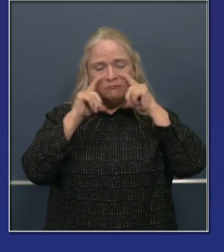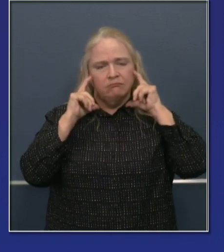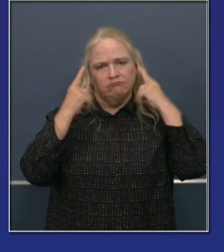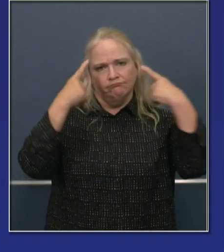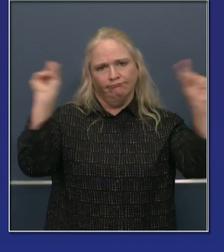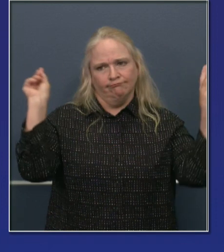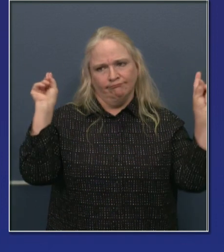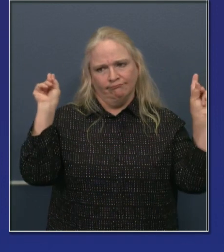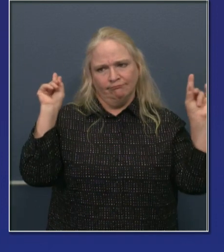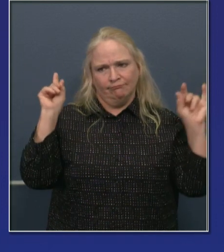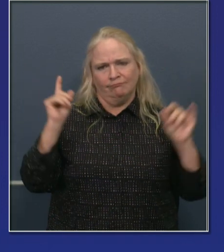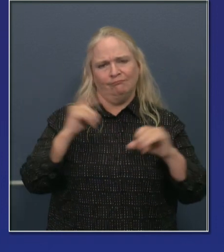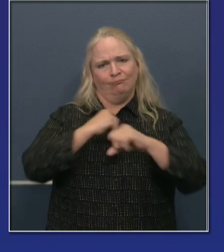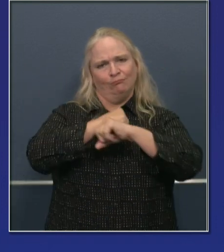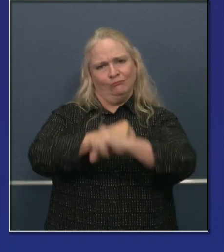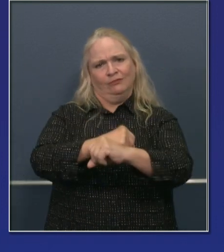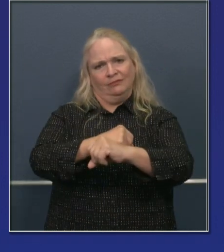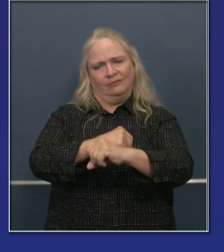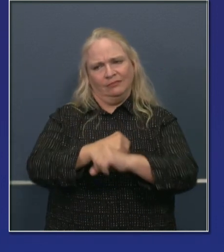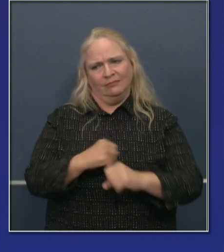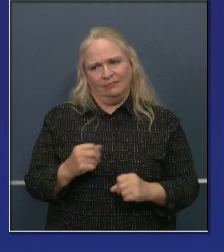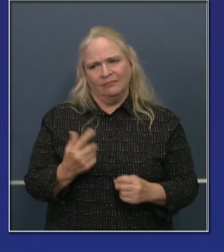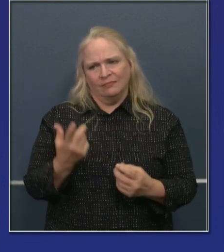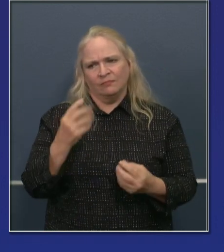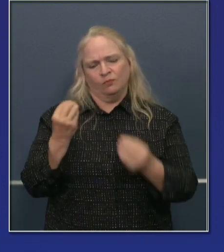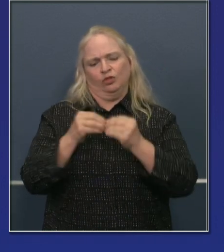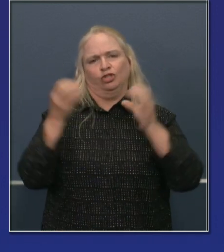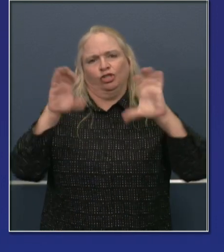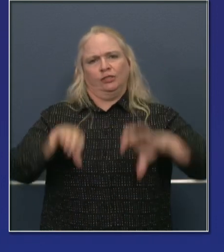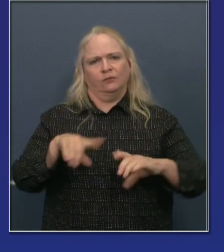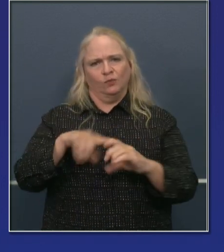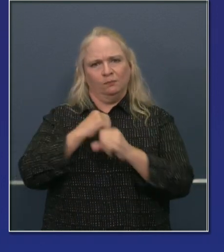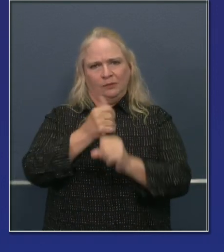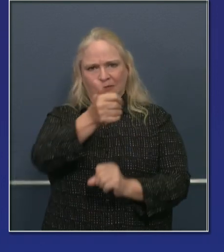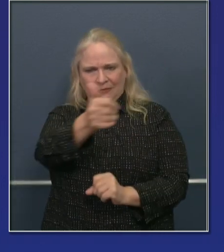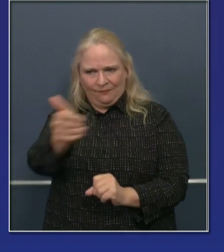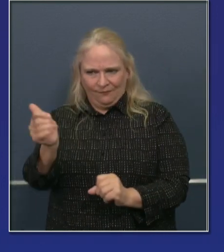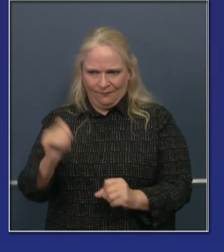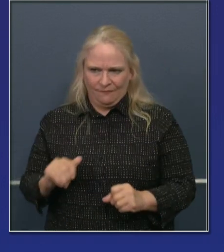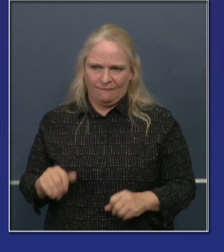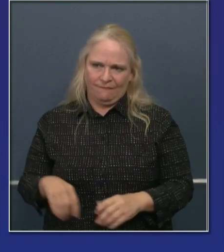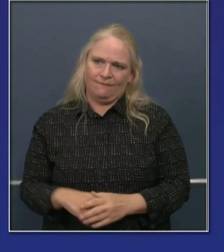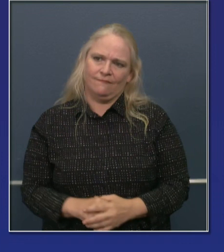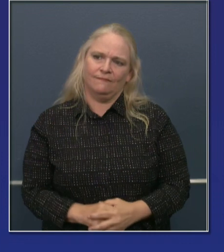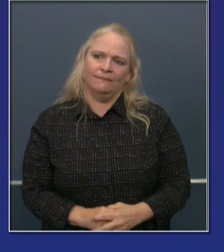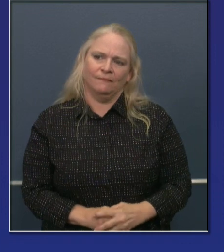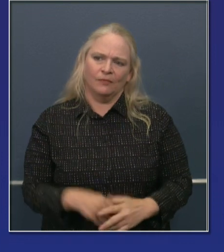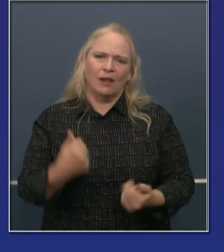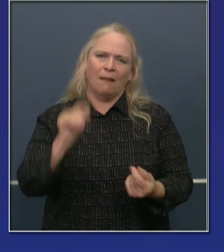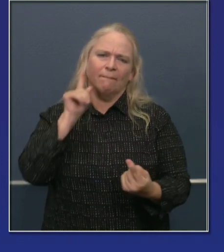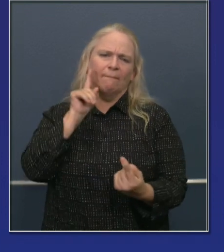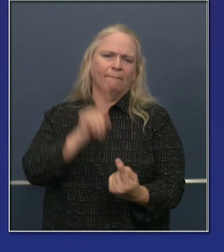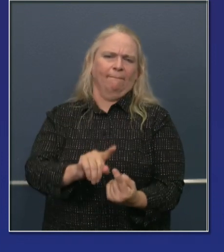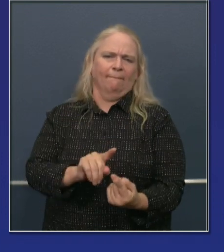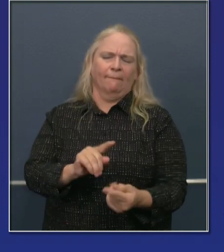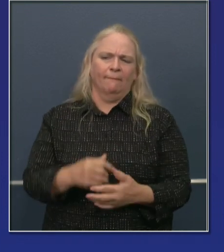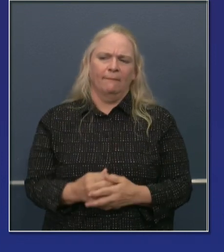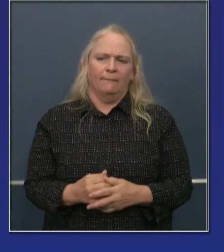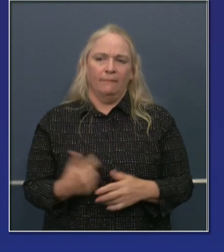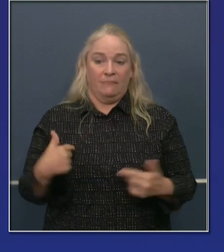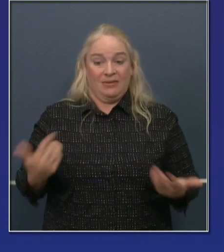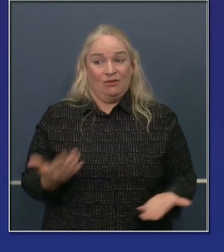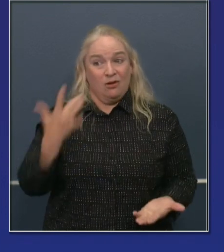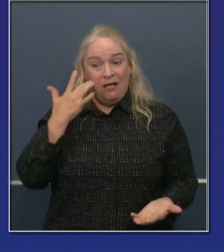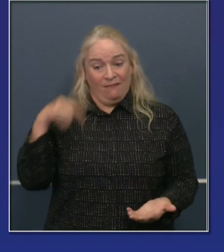better off than, unfortunately, our country. As a consequence, we encourage you, and the state encourage you to wear